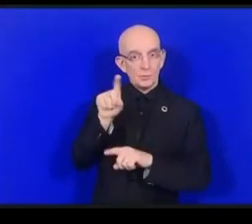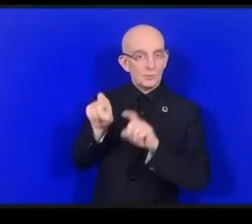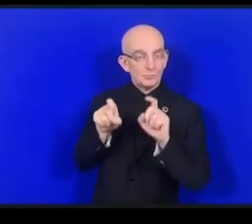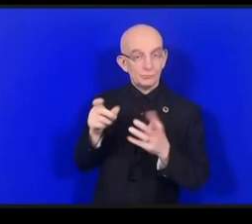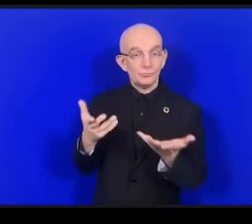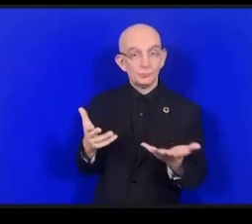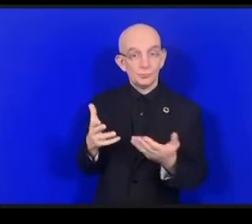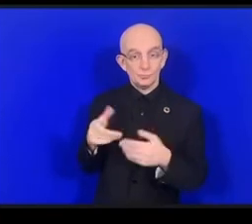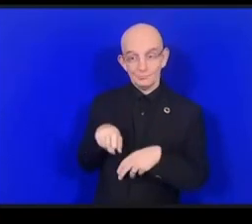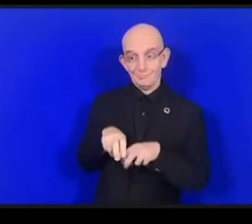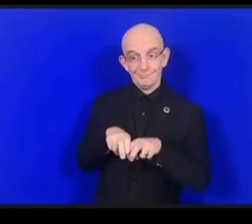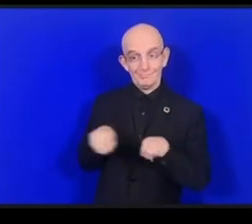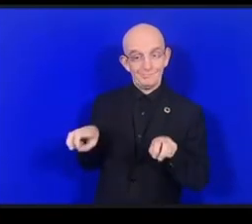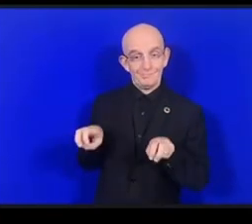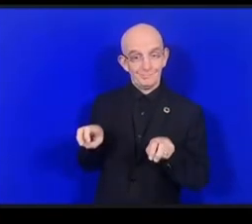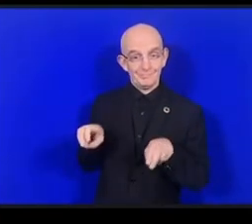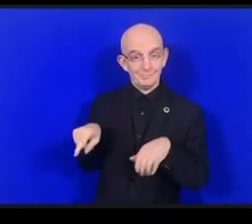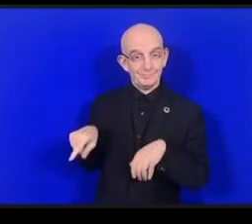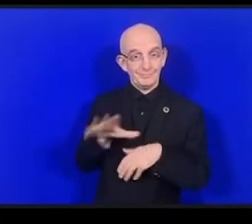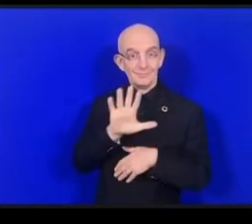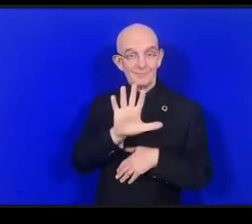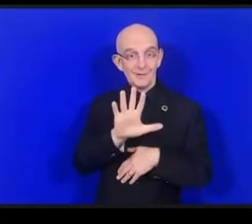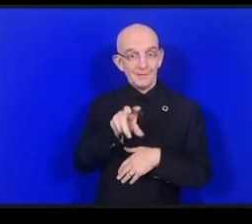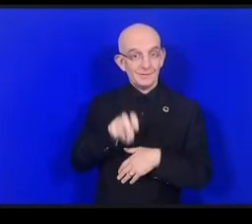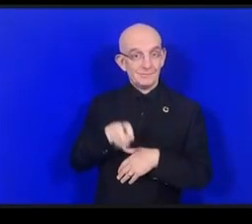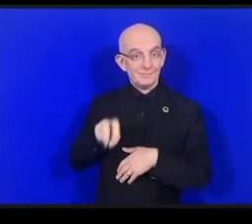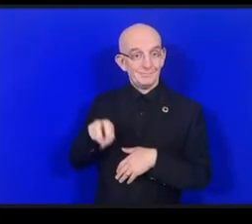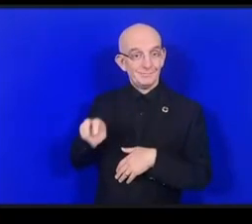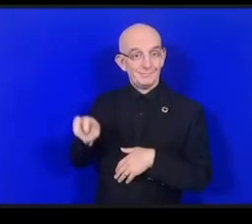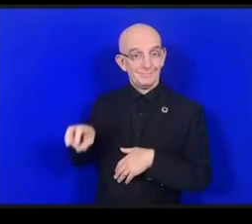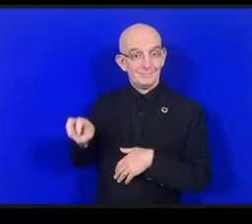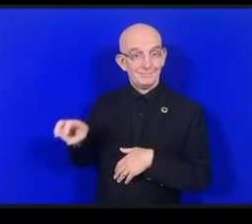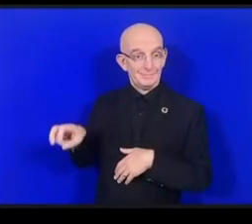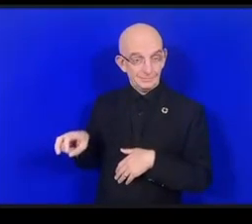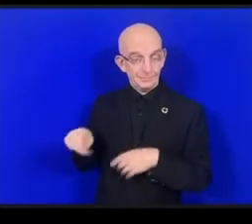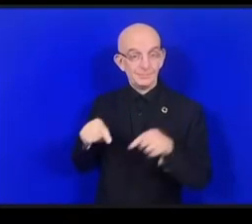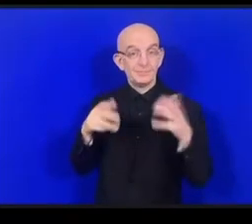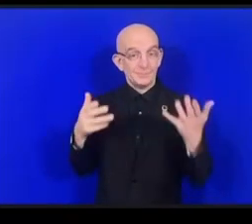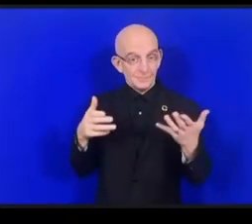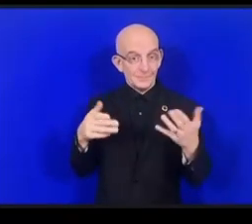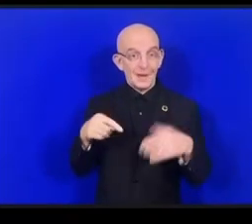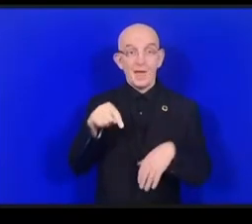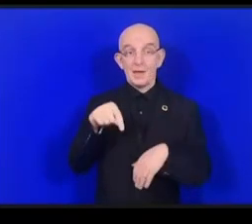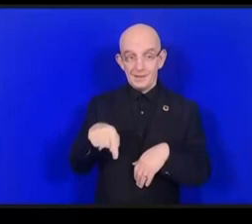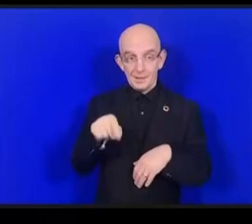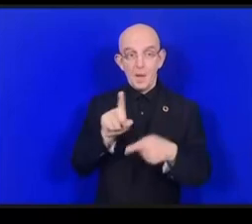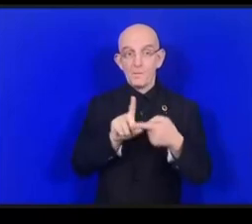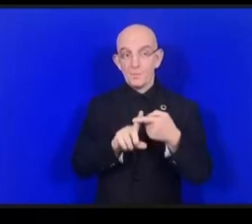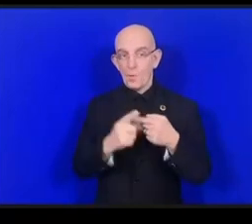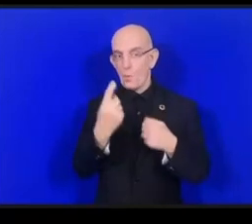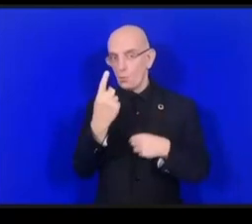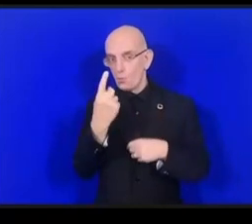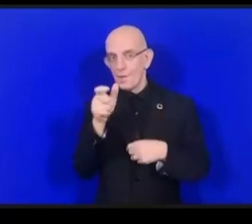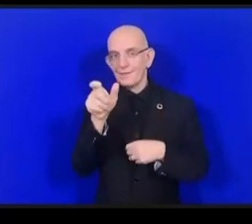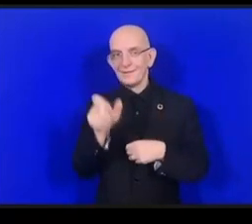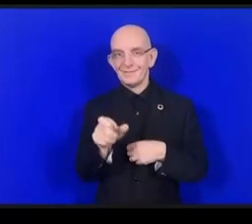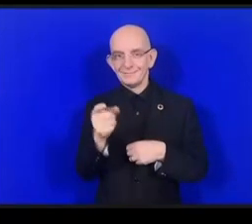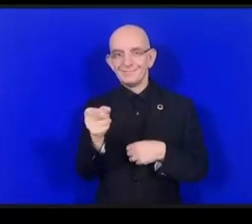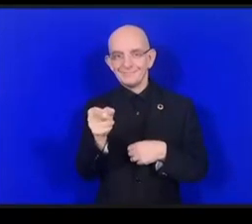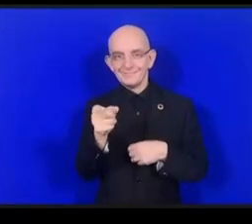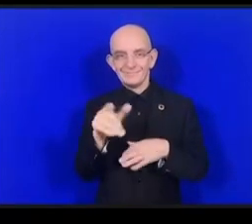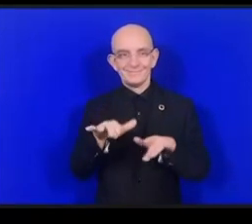first one is Lisa Petridis from Open Educational Resources. So I would like to ask you three